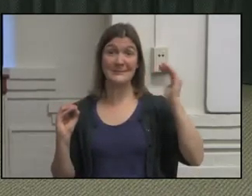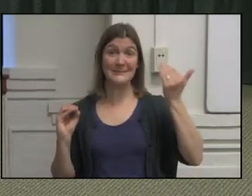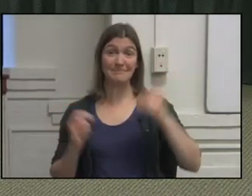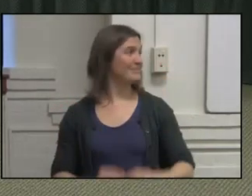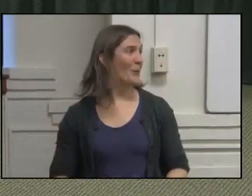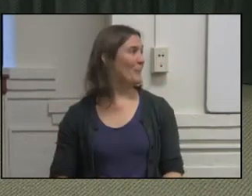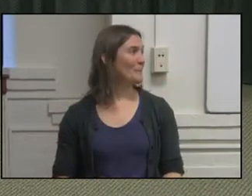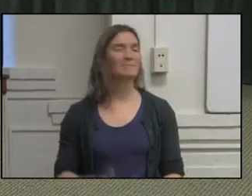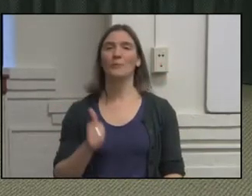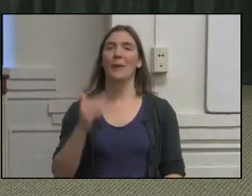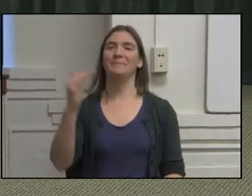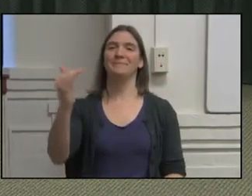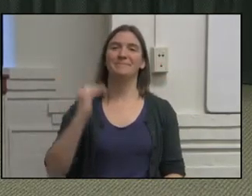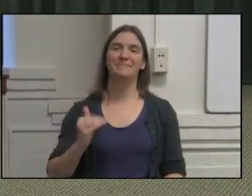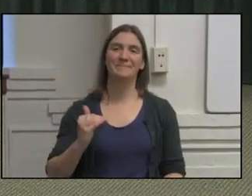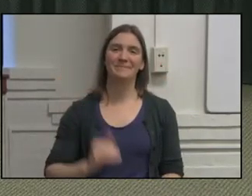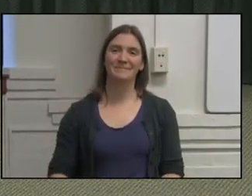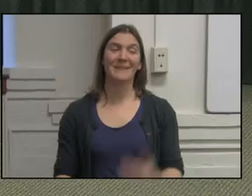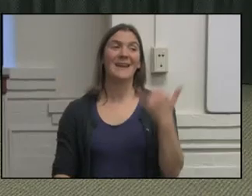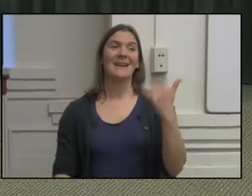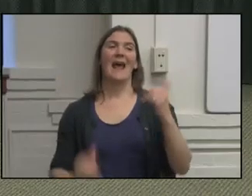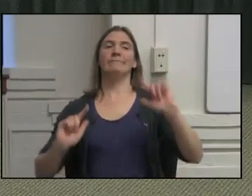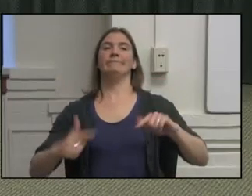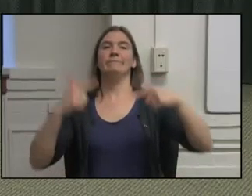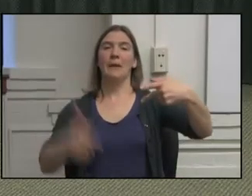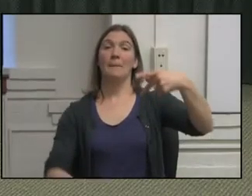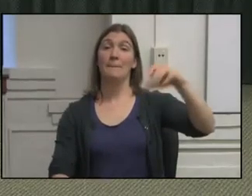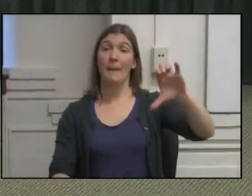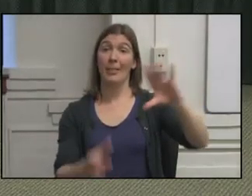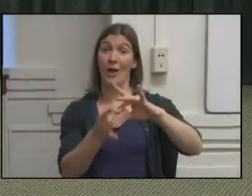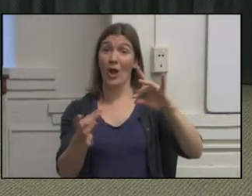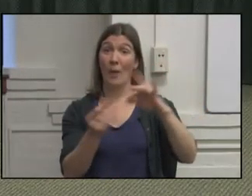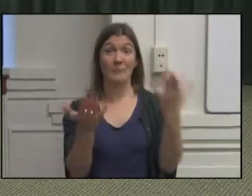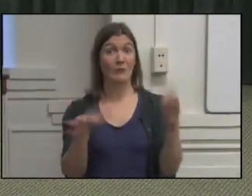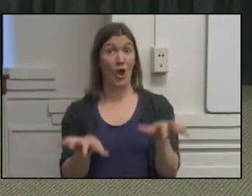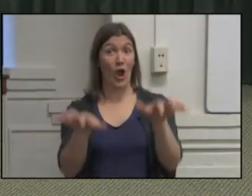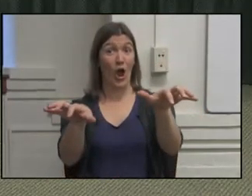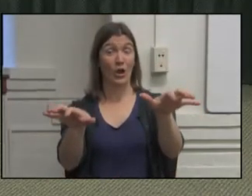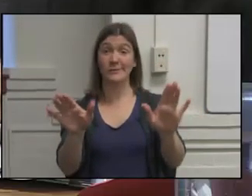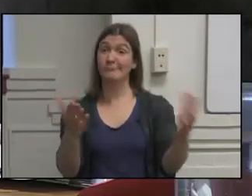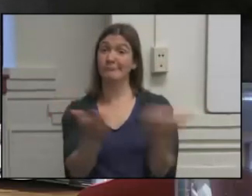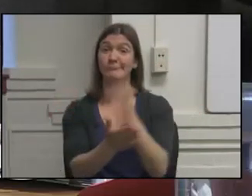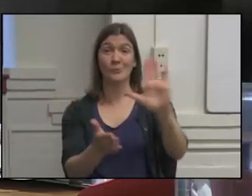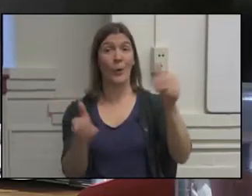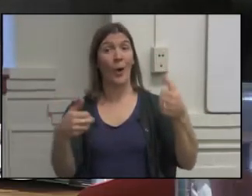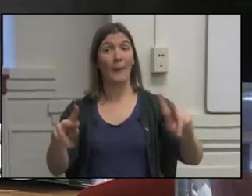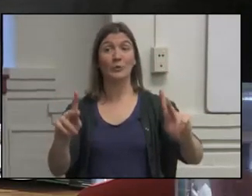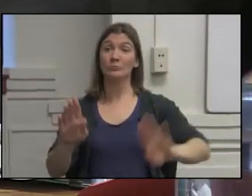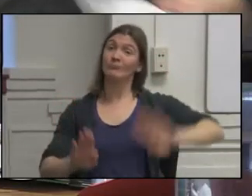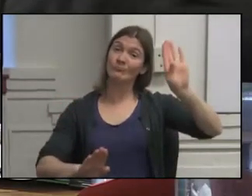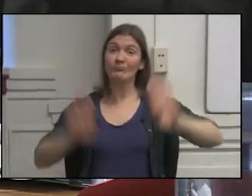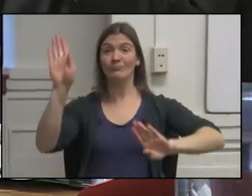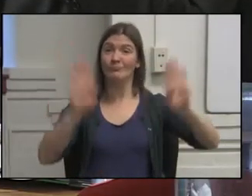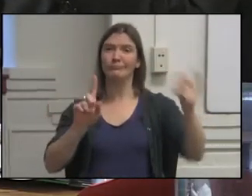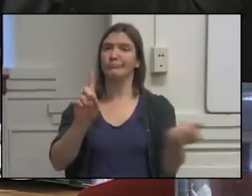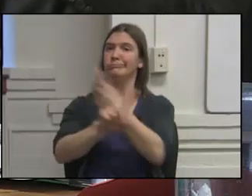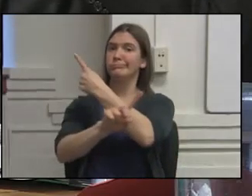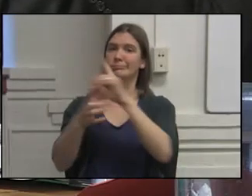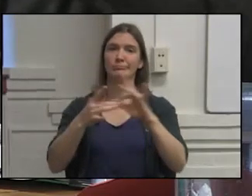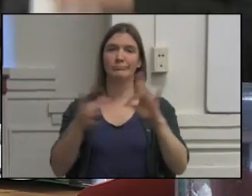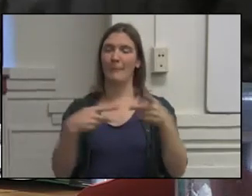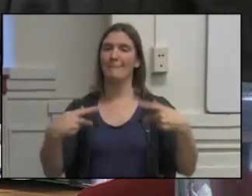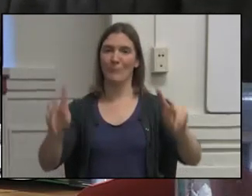No? Okay. At this time, I will open the meeting to public participation. This is the time in the meeting where you can speak on